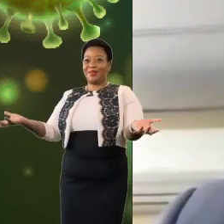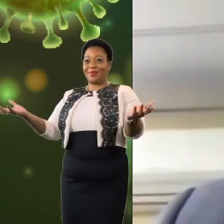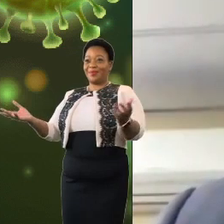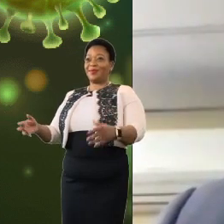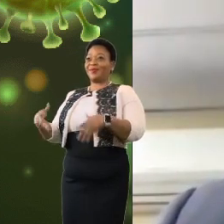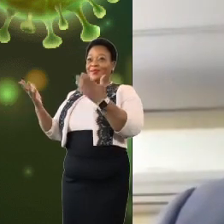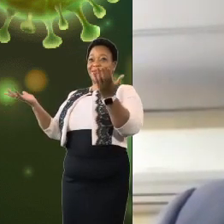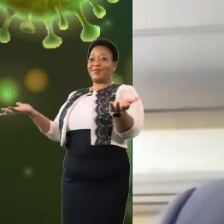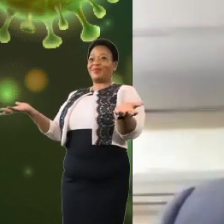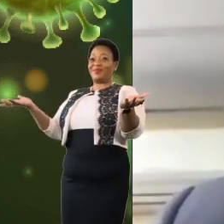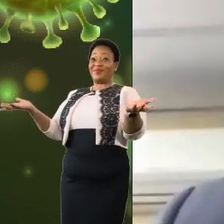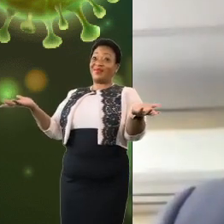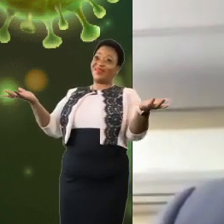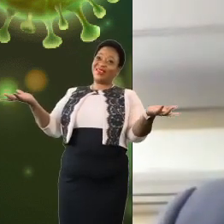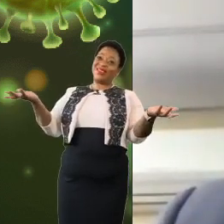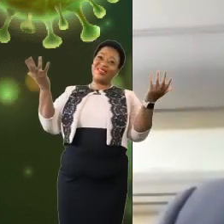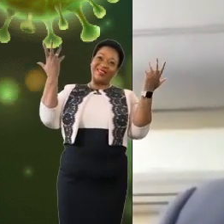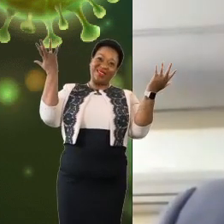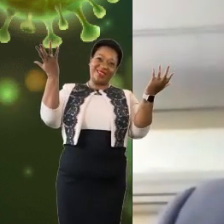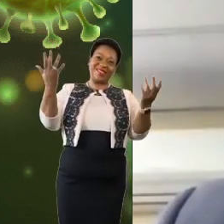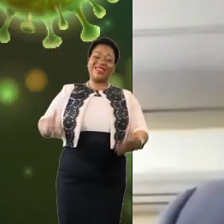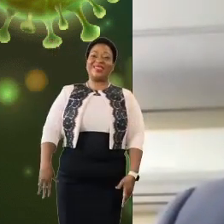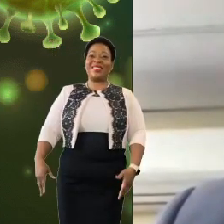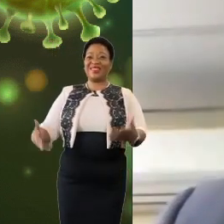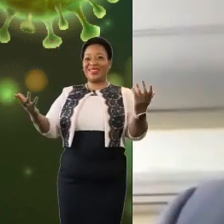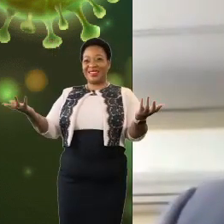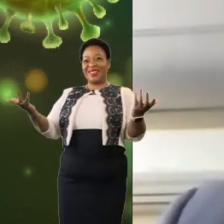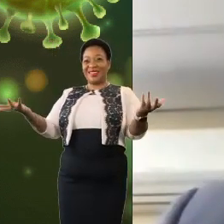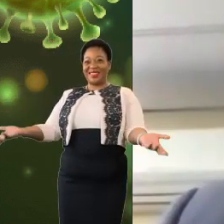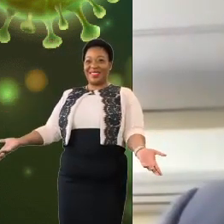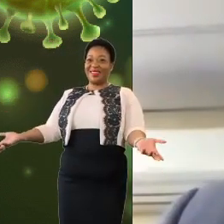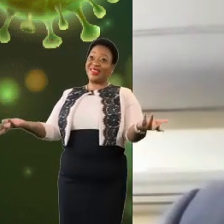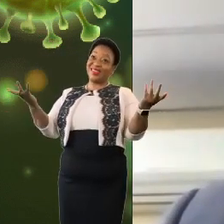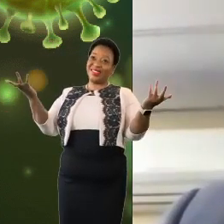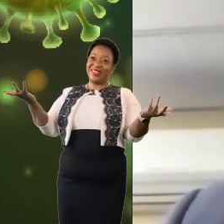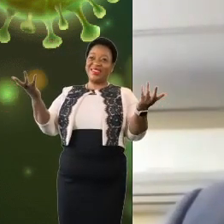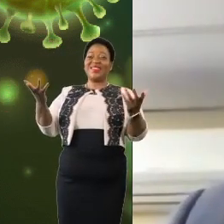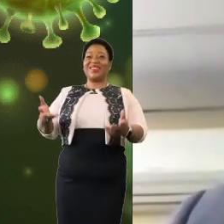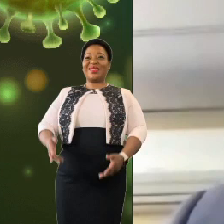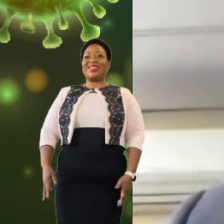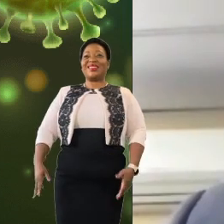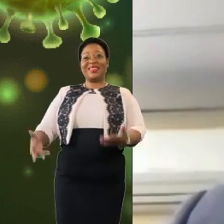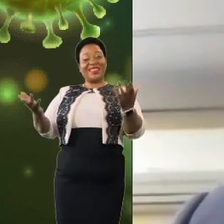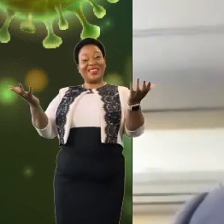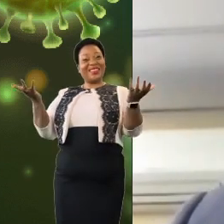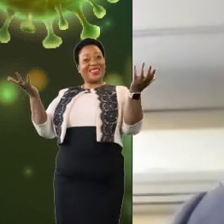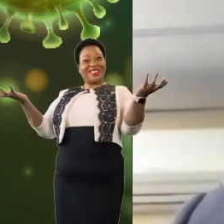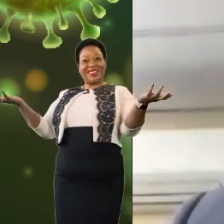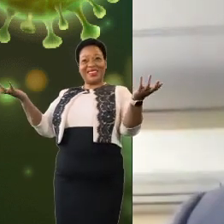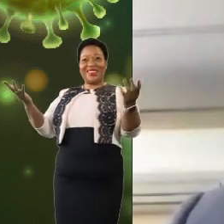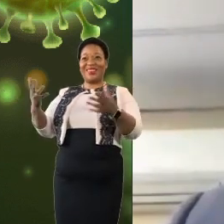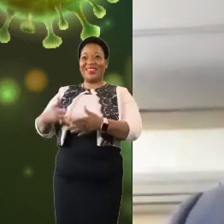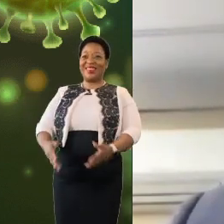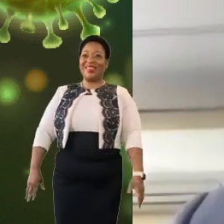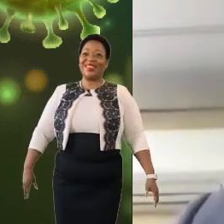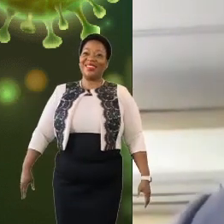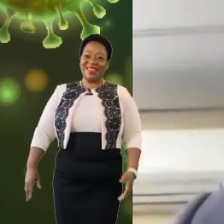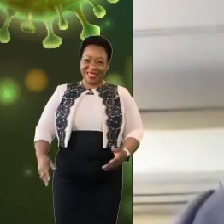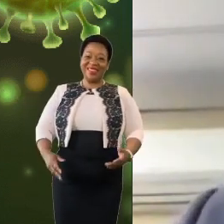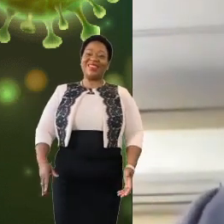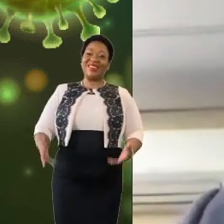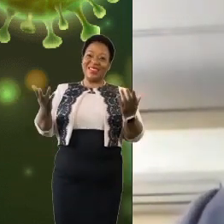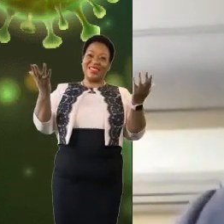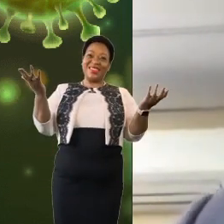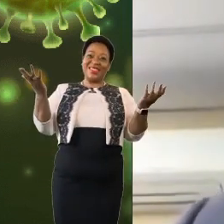of Employment and Labor, you select the online portal, and then the online portal, then you select COVID-19 tests.